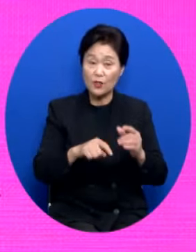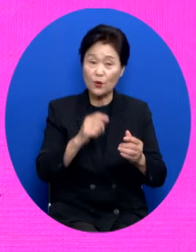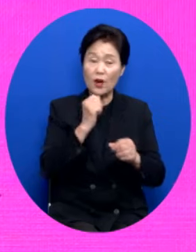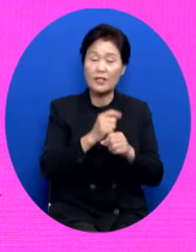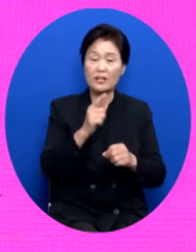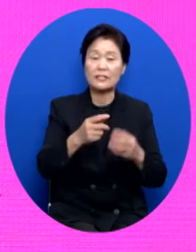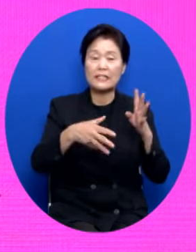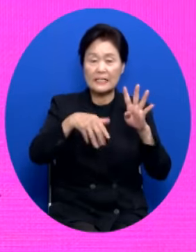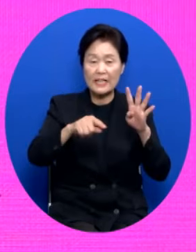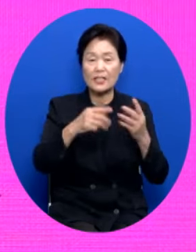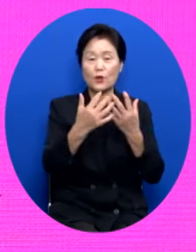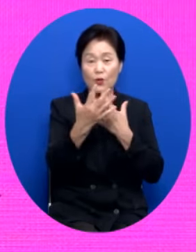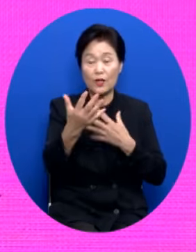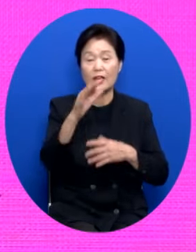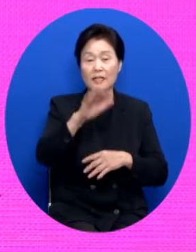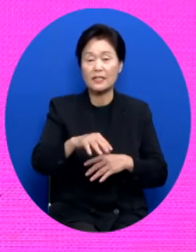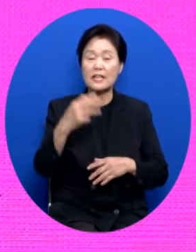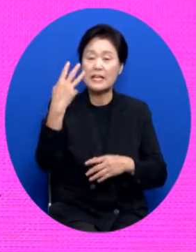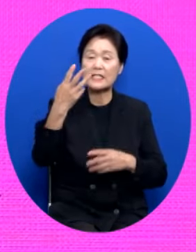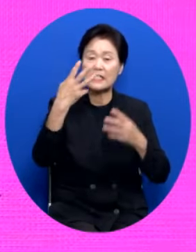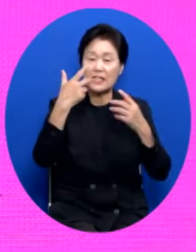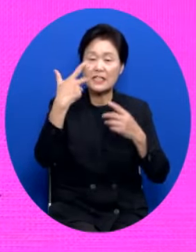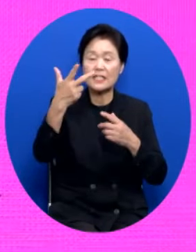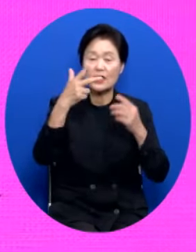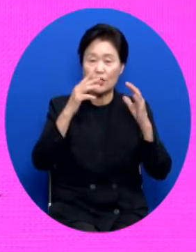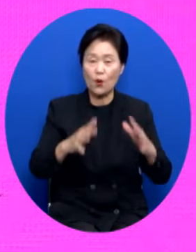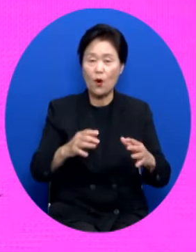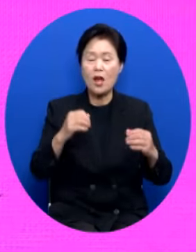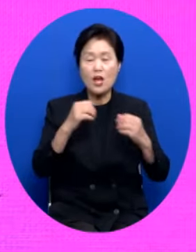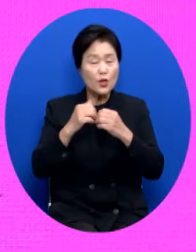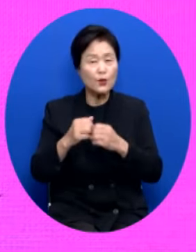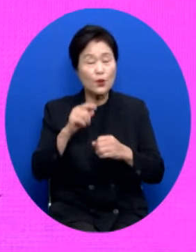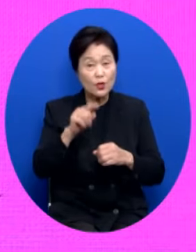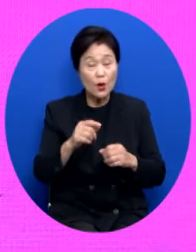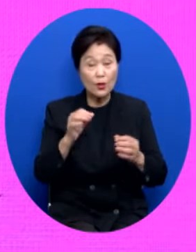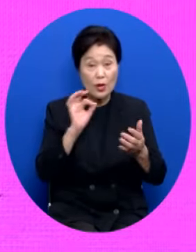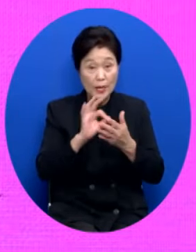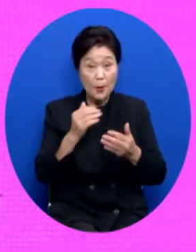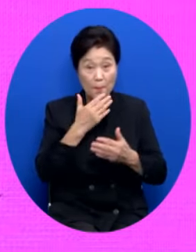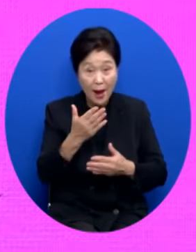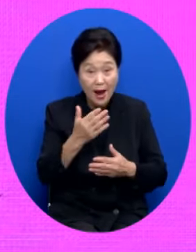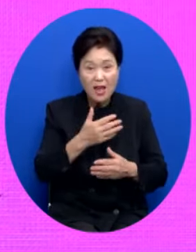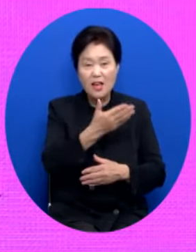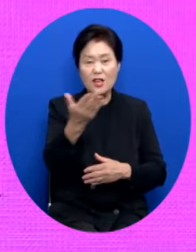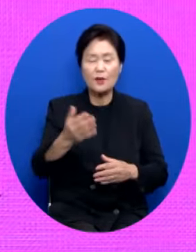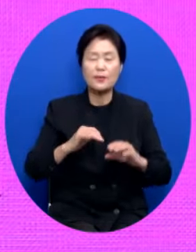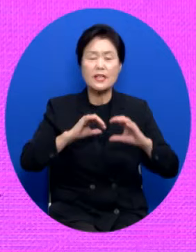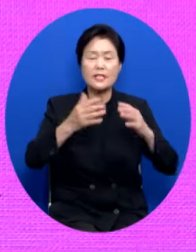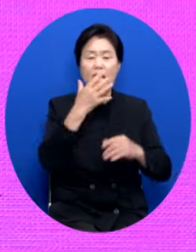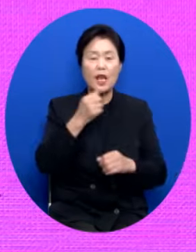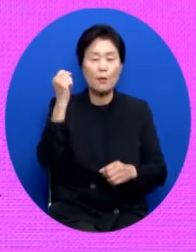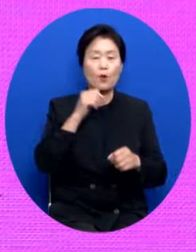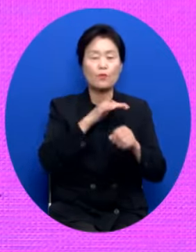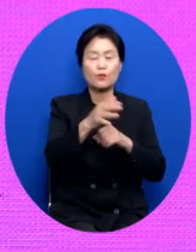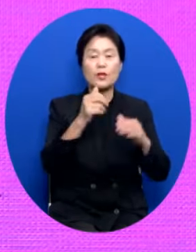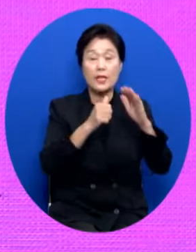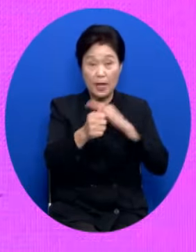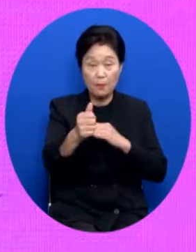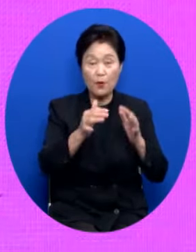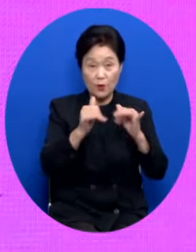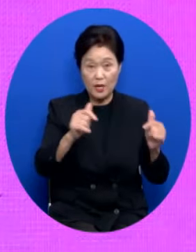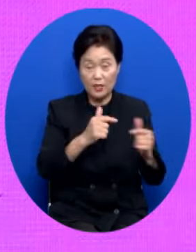faithfully. You've been chosen to be a part of the largest and most globally representative gathering of evangelical leaders